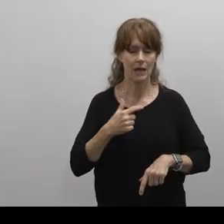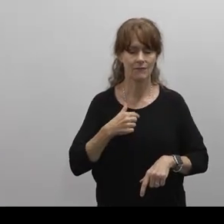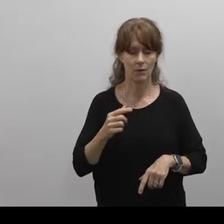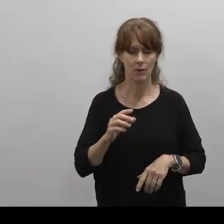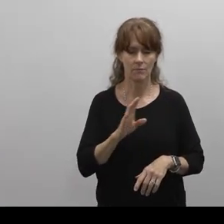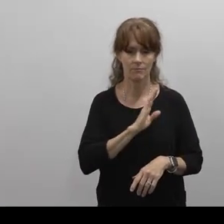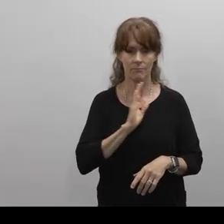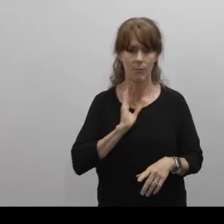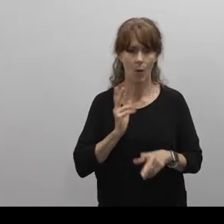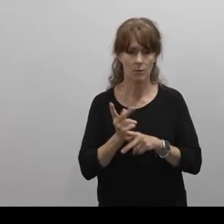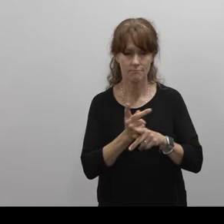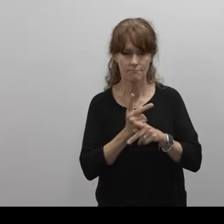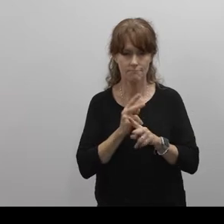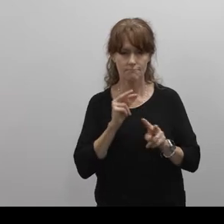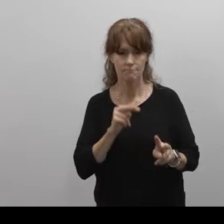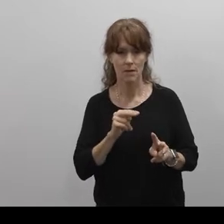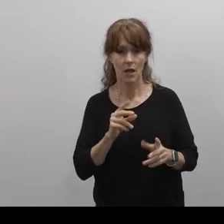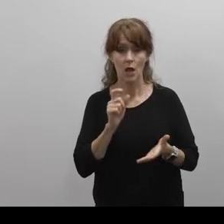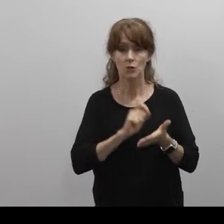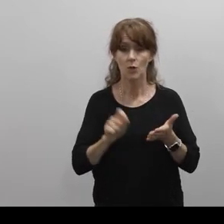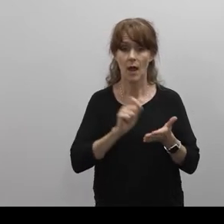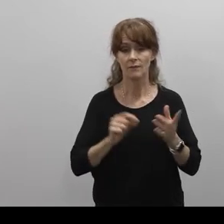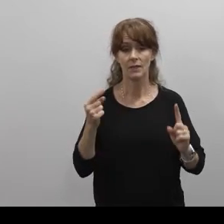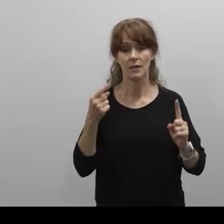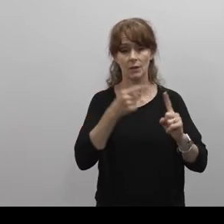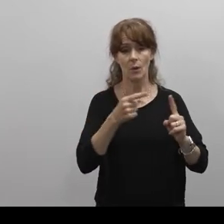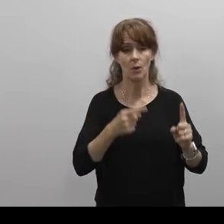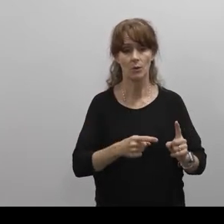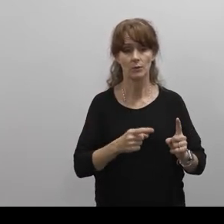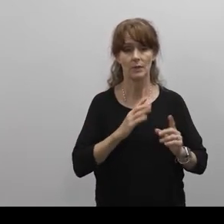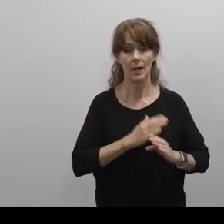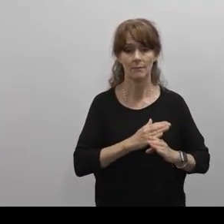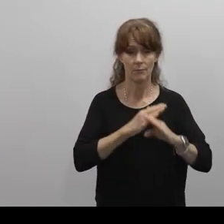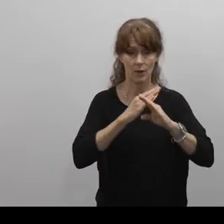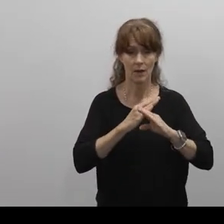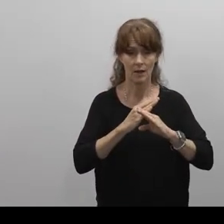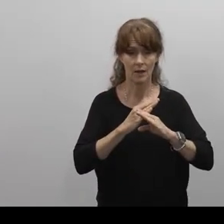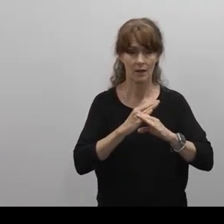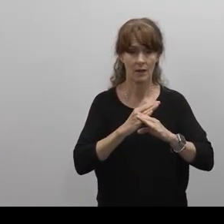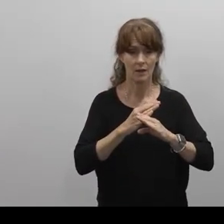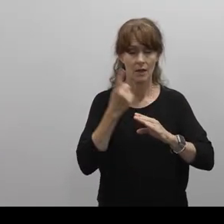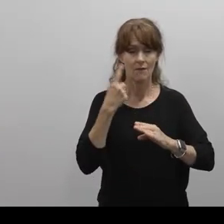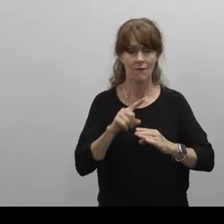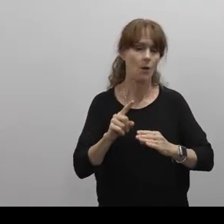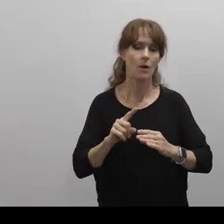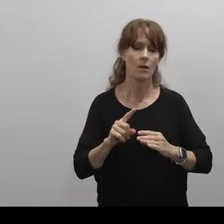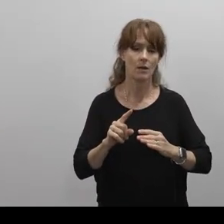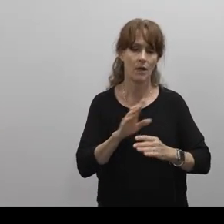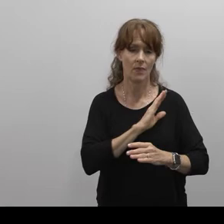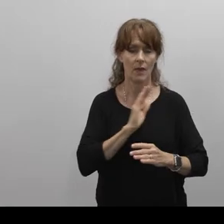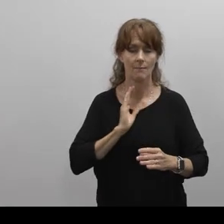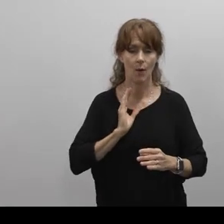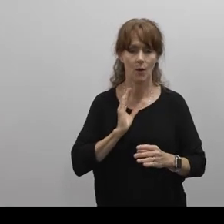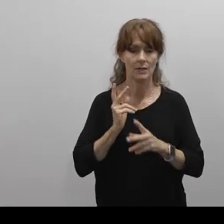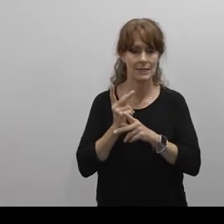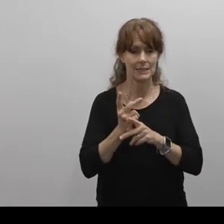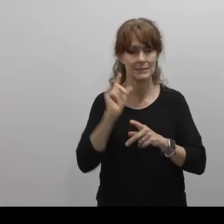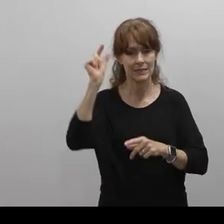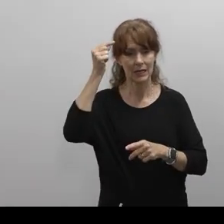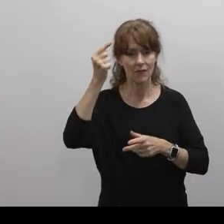governance, and we'll talk in a little bit about drafting goals and guardrails, which is a next step for the board in its governance